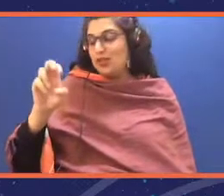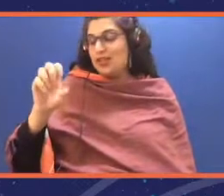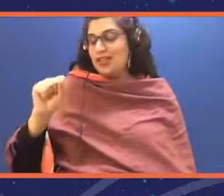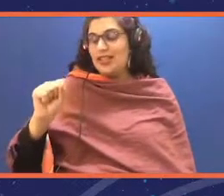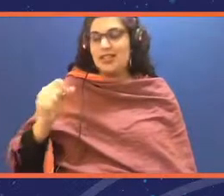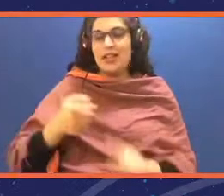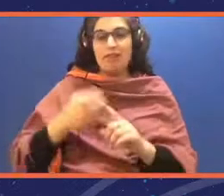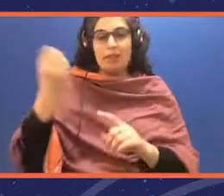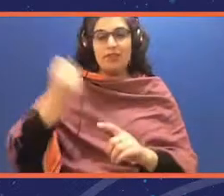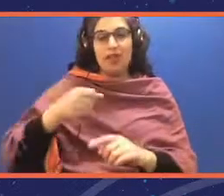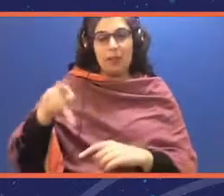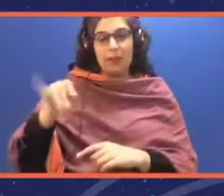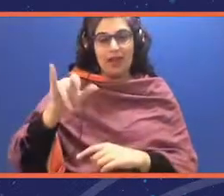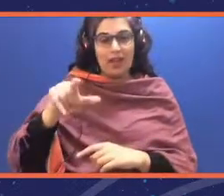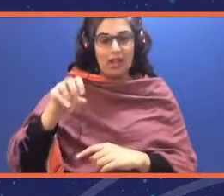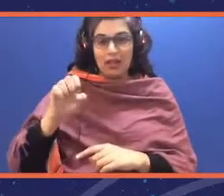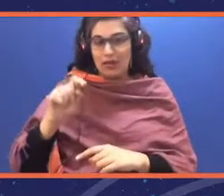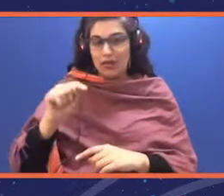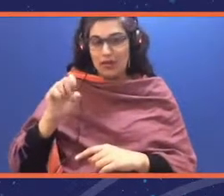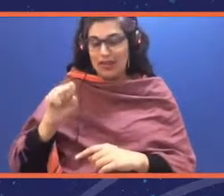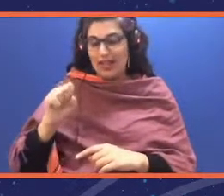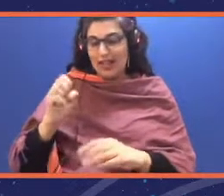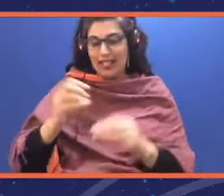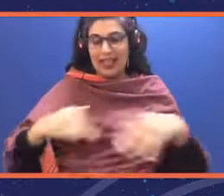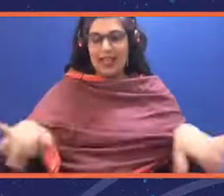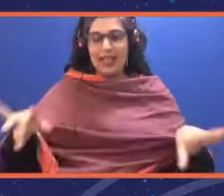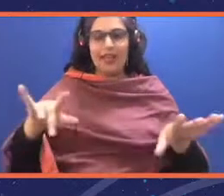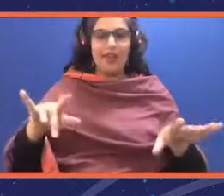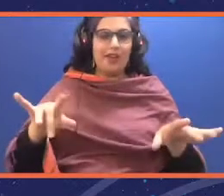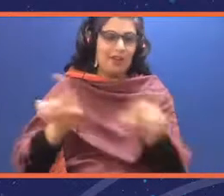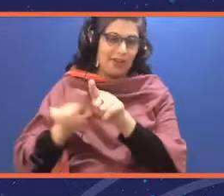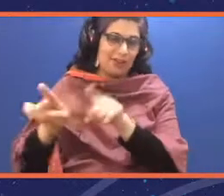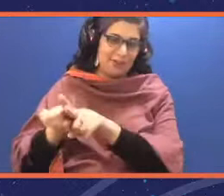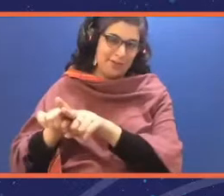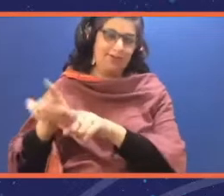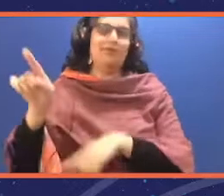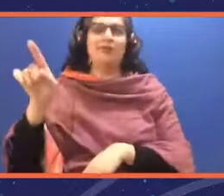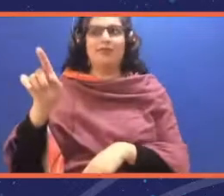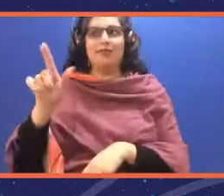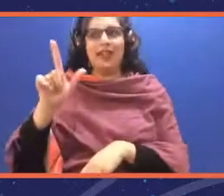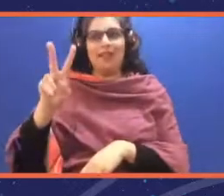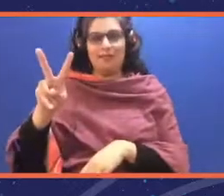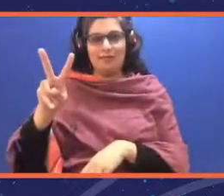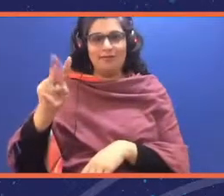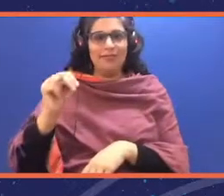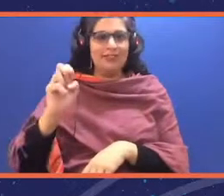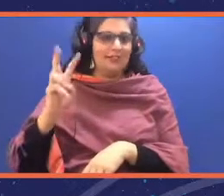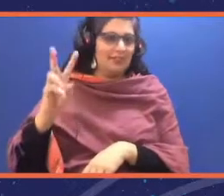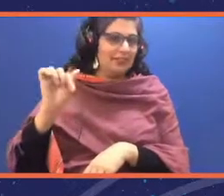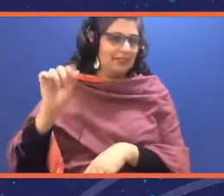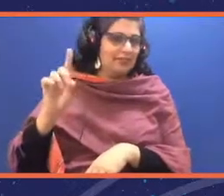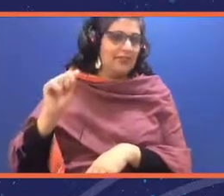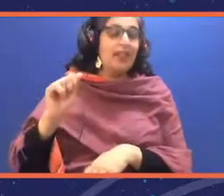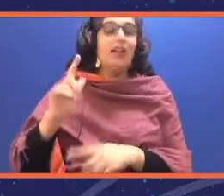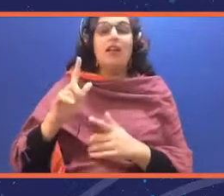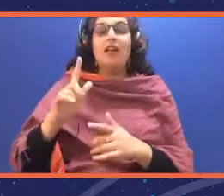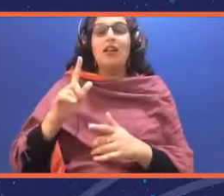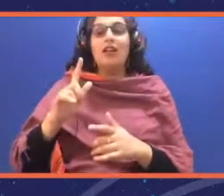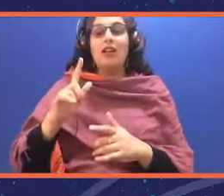as Las Vegas, Nevada. As Trey mentioned, I created an illustration and story